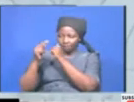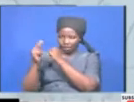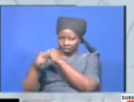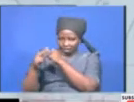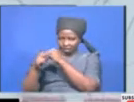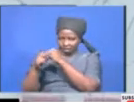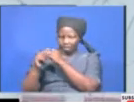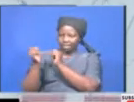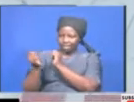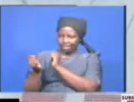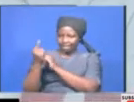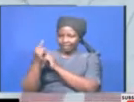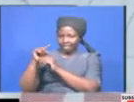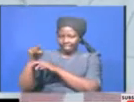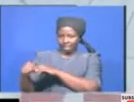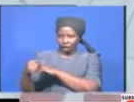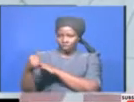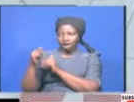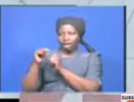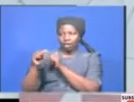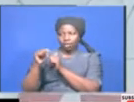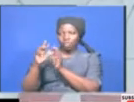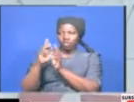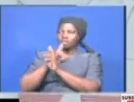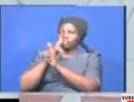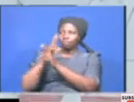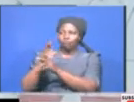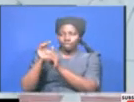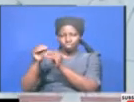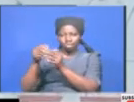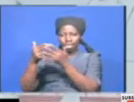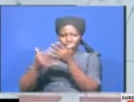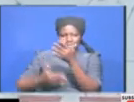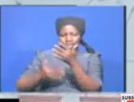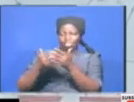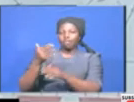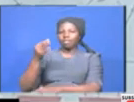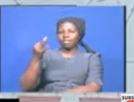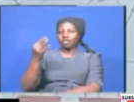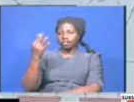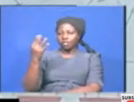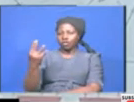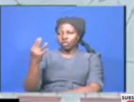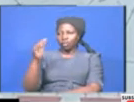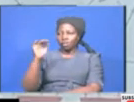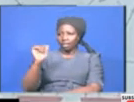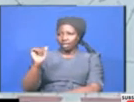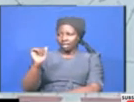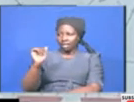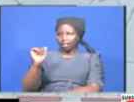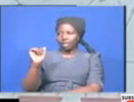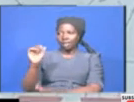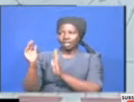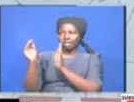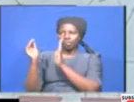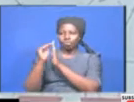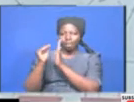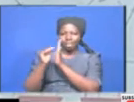11,000 unreported 34A forms were not captured as the results were